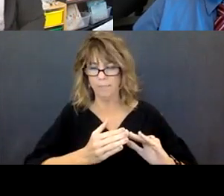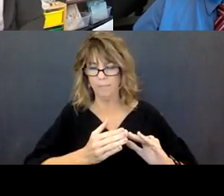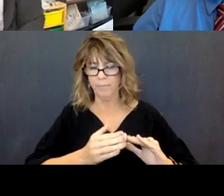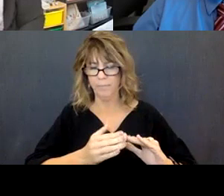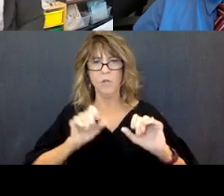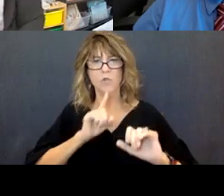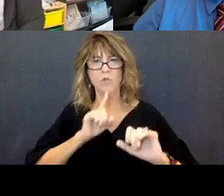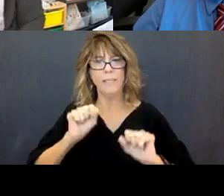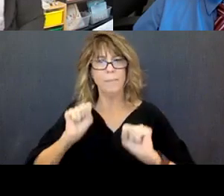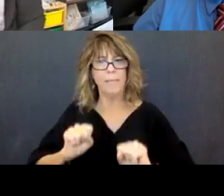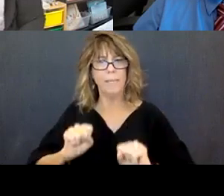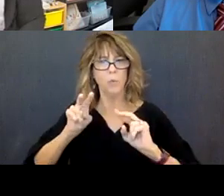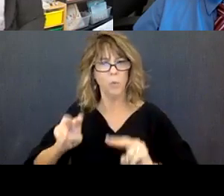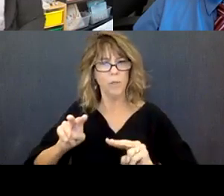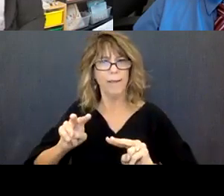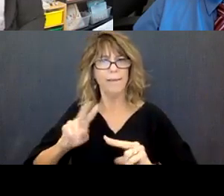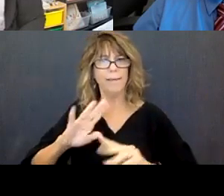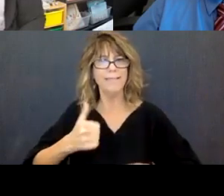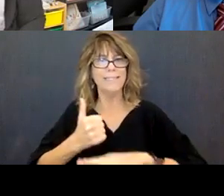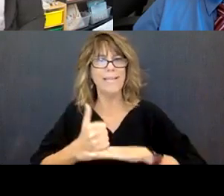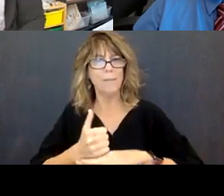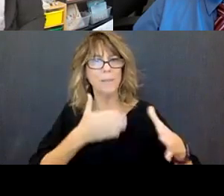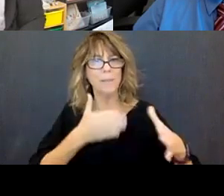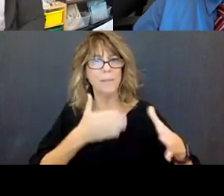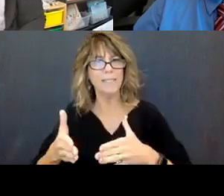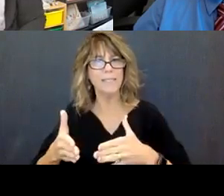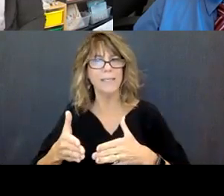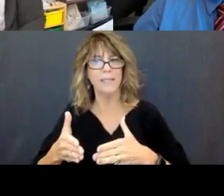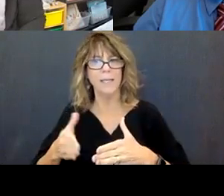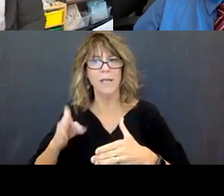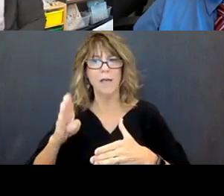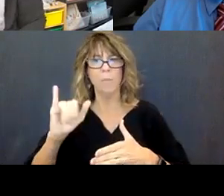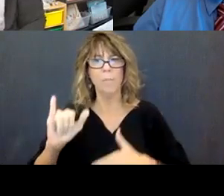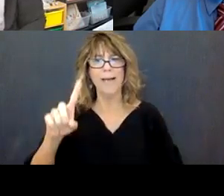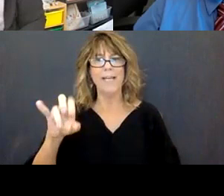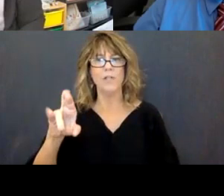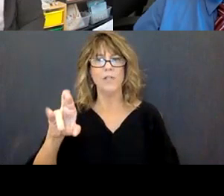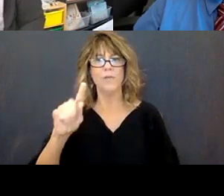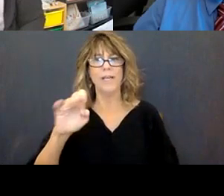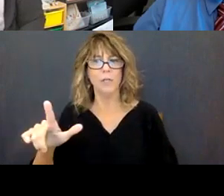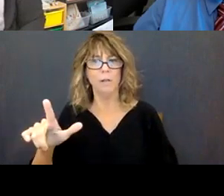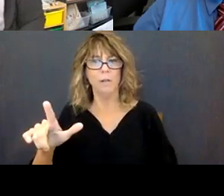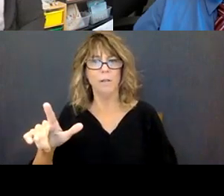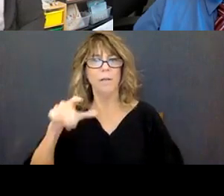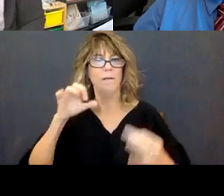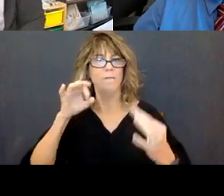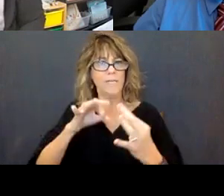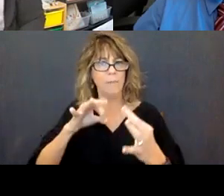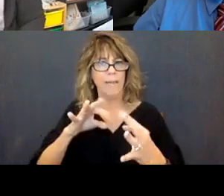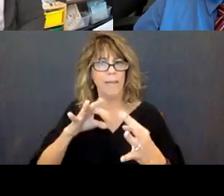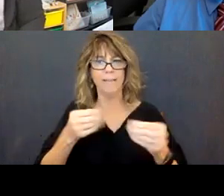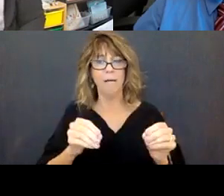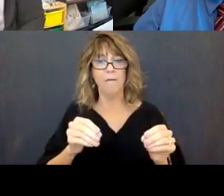at establishing mechanisms for bi-directional feedback. The Office of Individual and Family